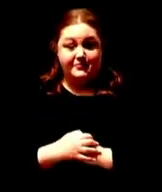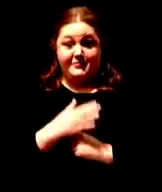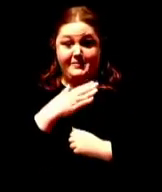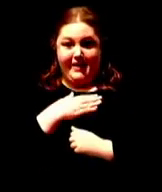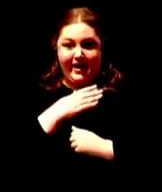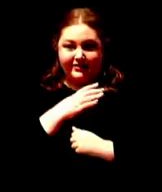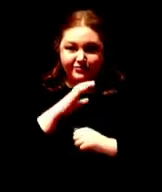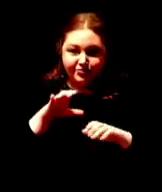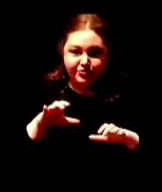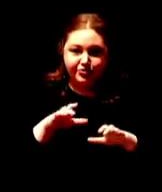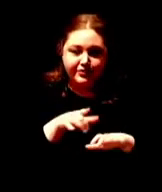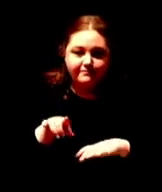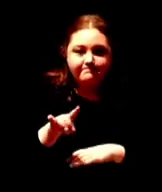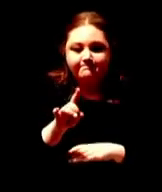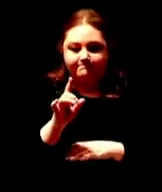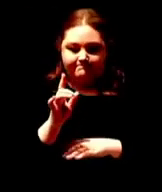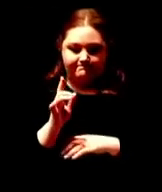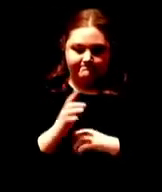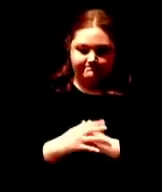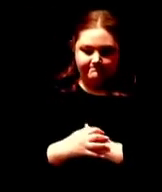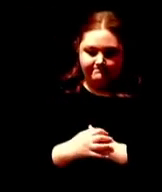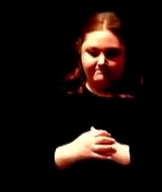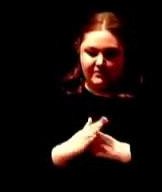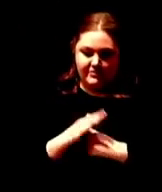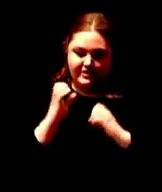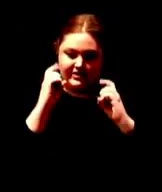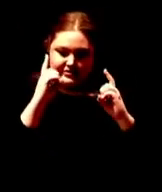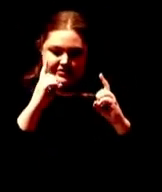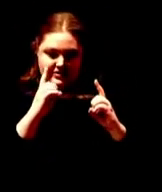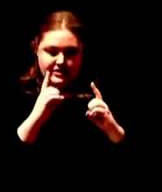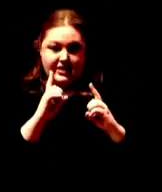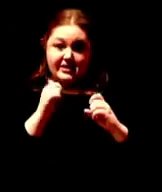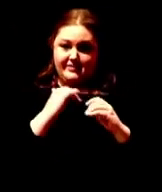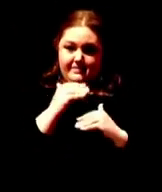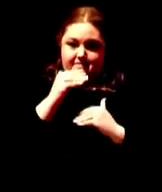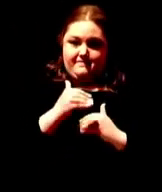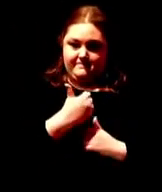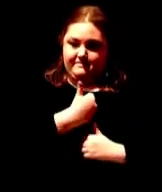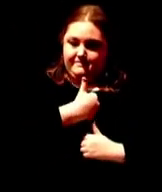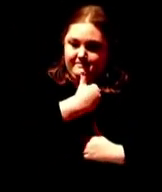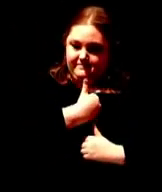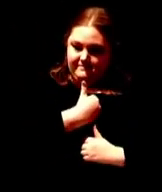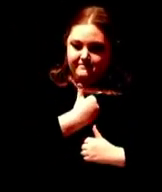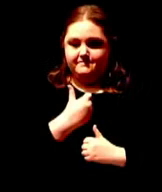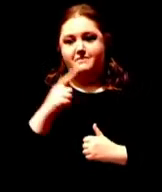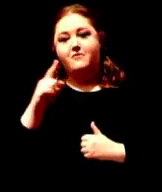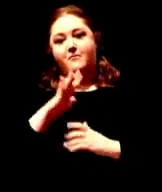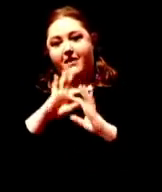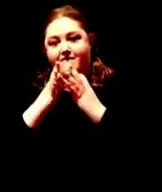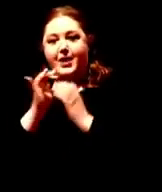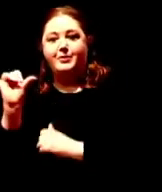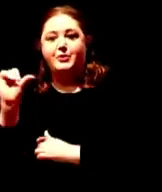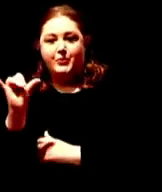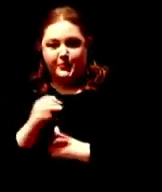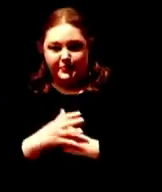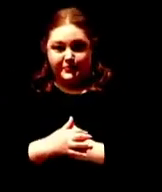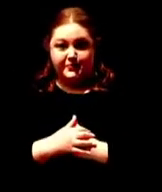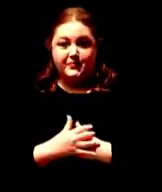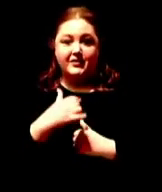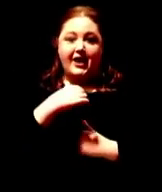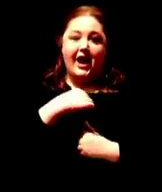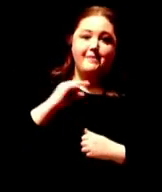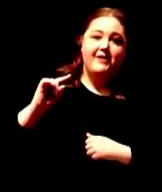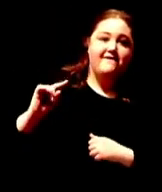journey, my first step is education. I take this step for myself, but also for my family. I am